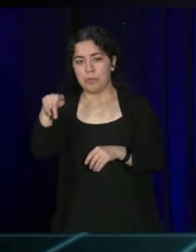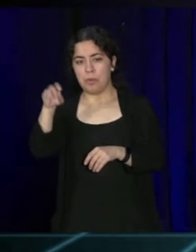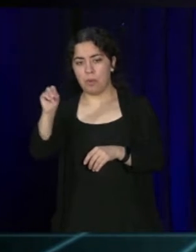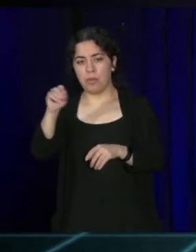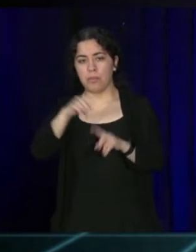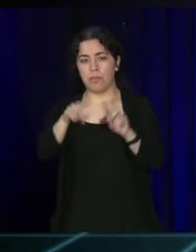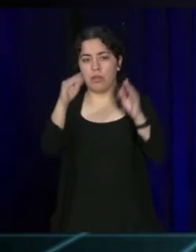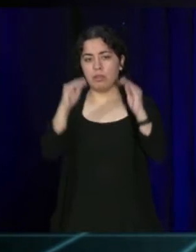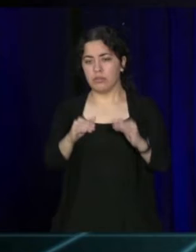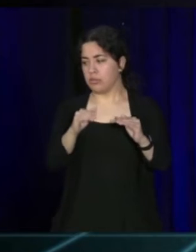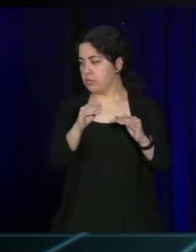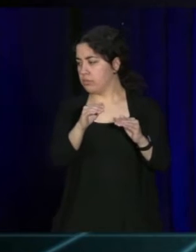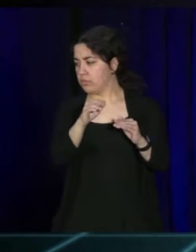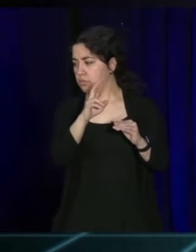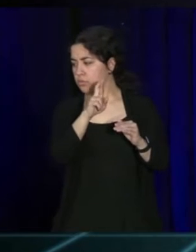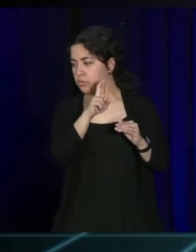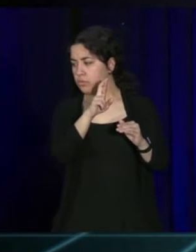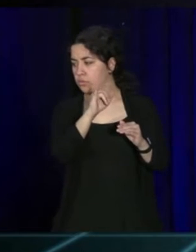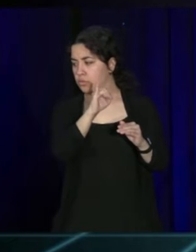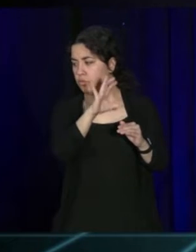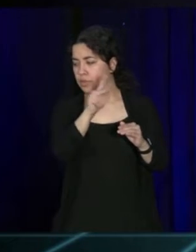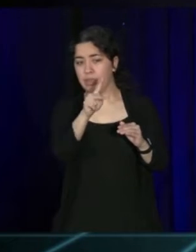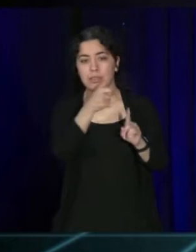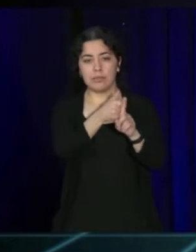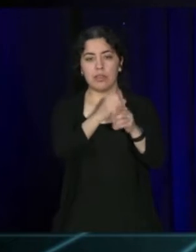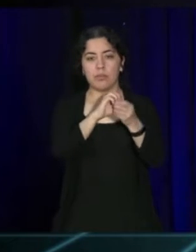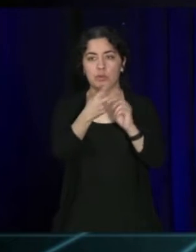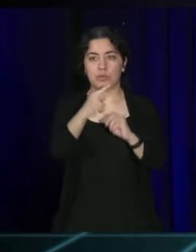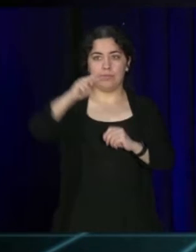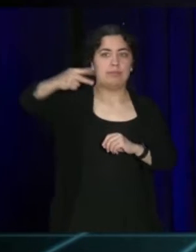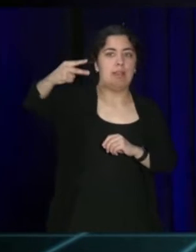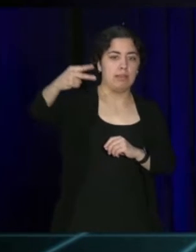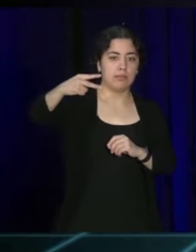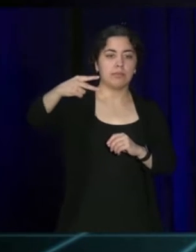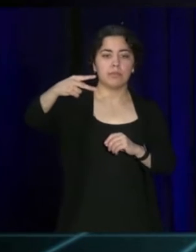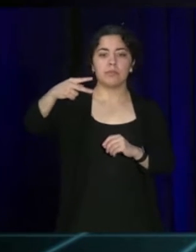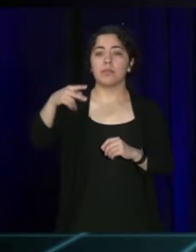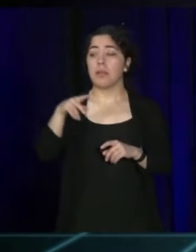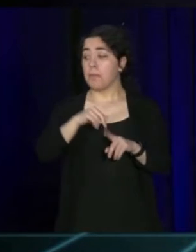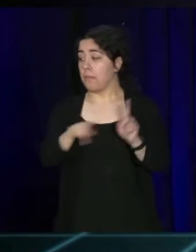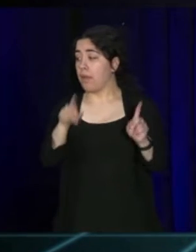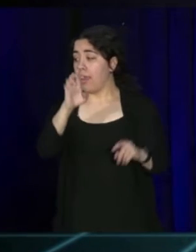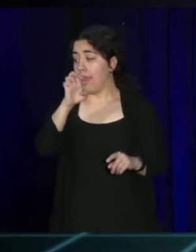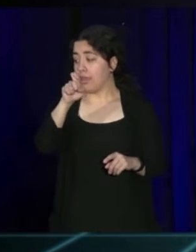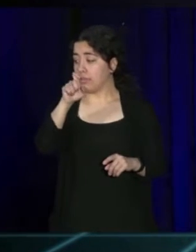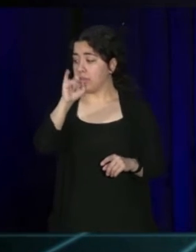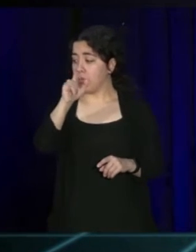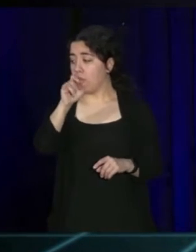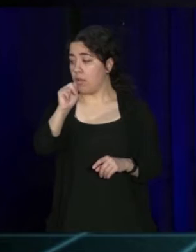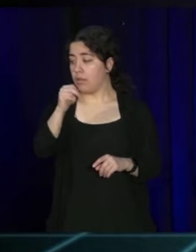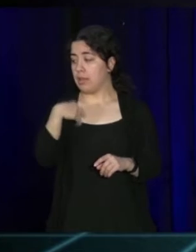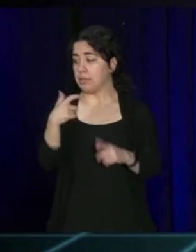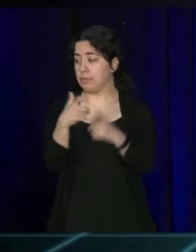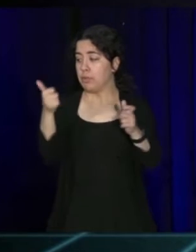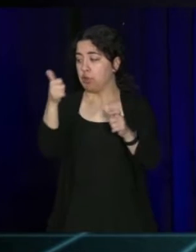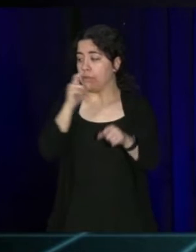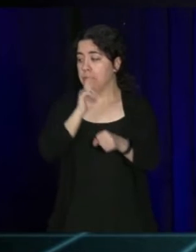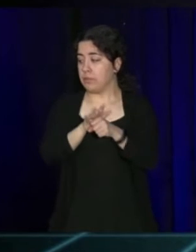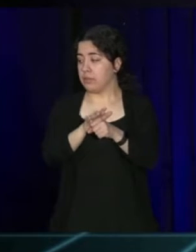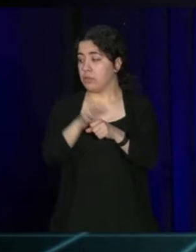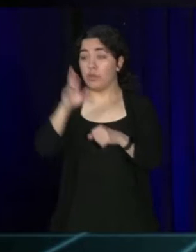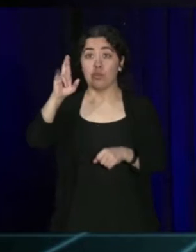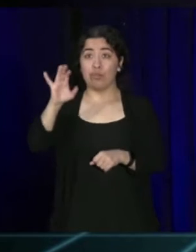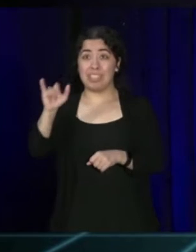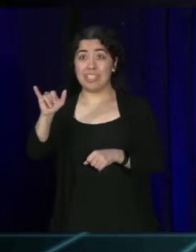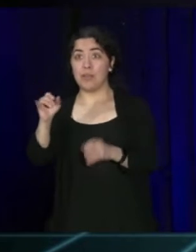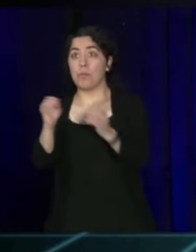2. And the biggest difference, like Epsilon has bigger PRs, has way more commits. Ricky has more PRs and less commits.